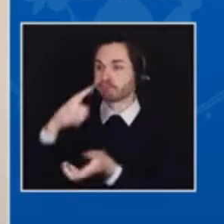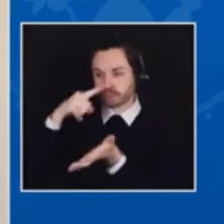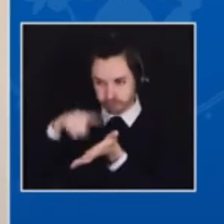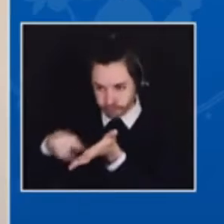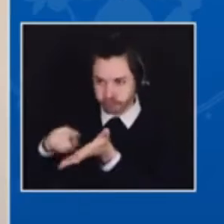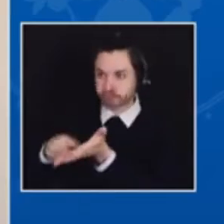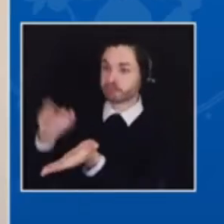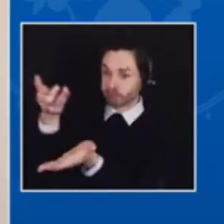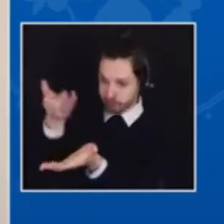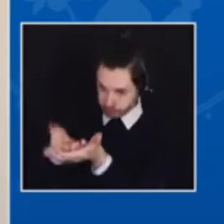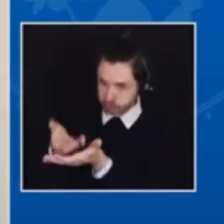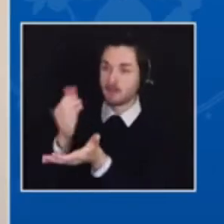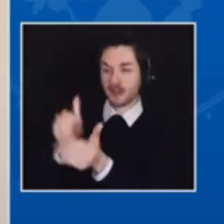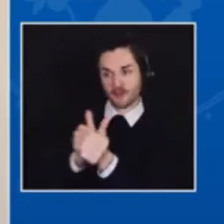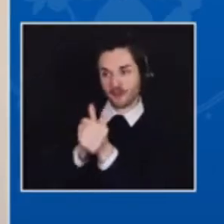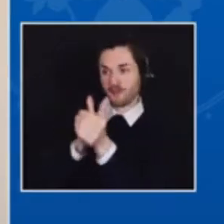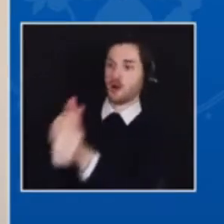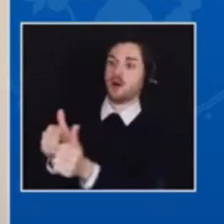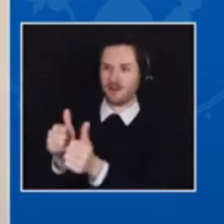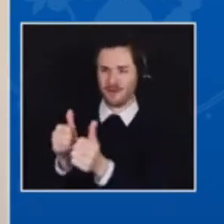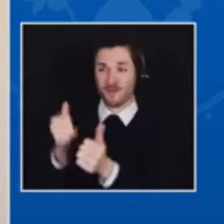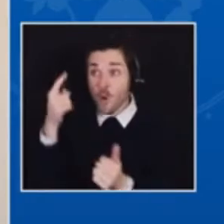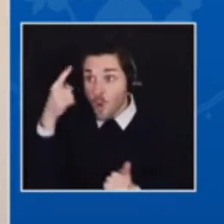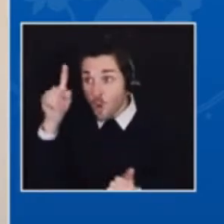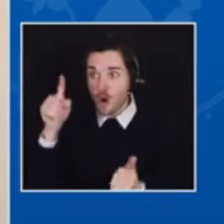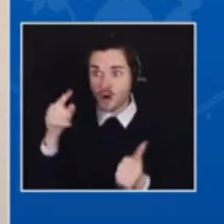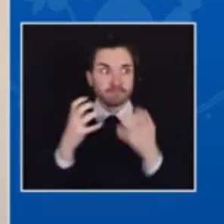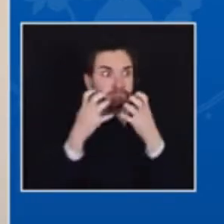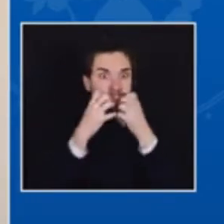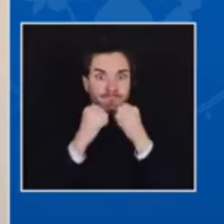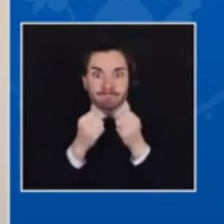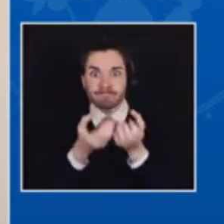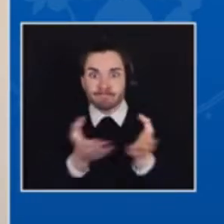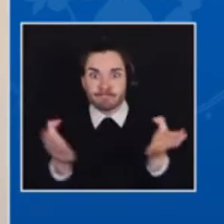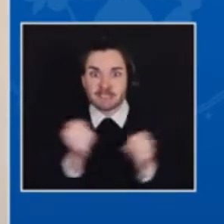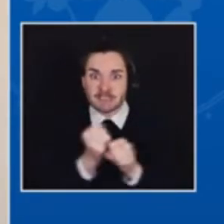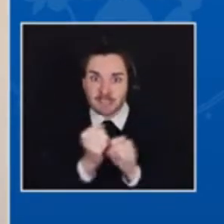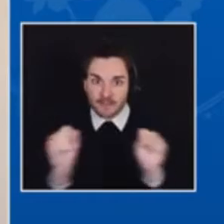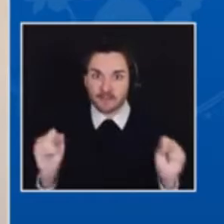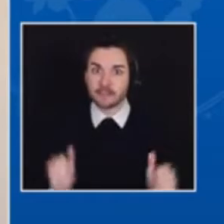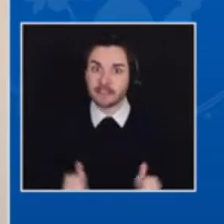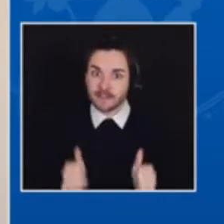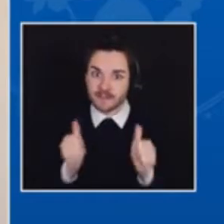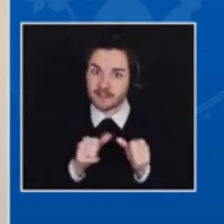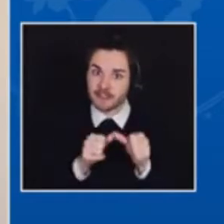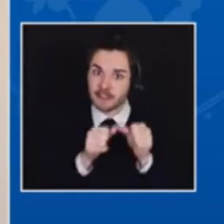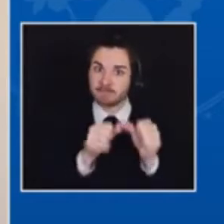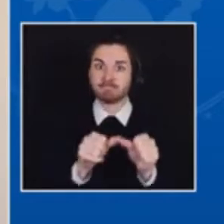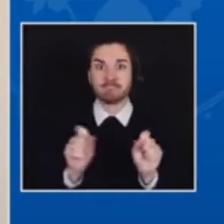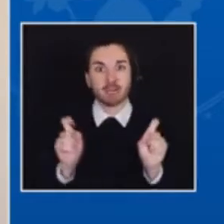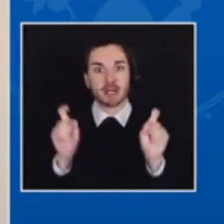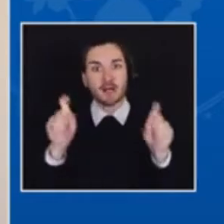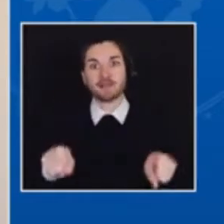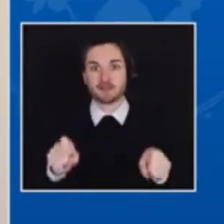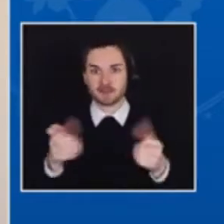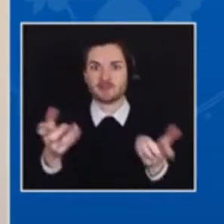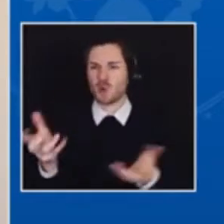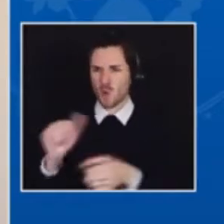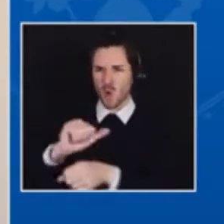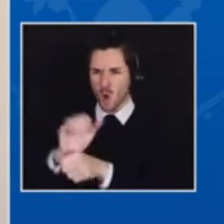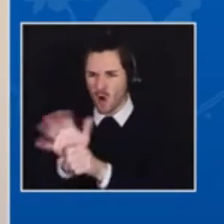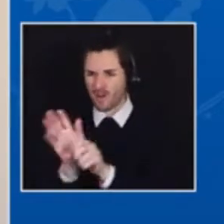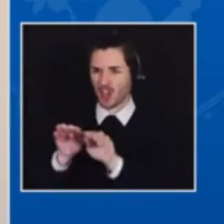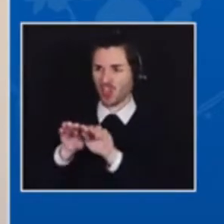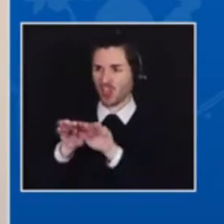our team top of mine and it's a dynamic uh situation with the pandemic but I think we'll see the